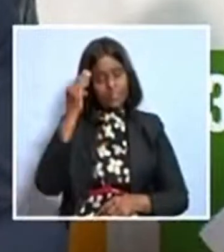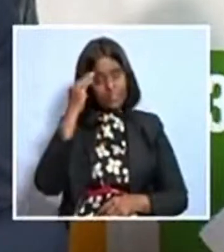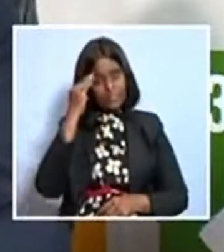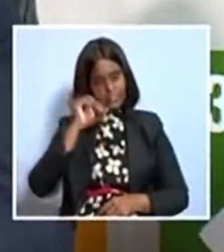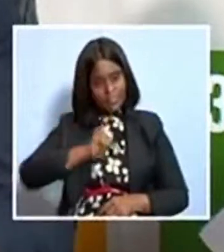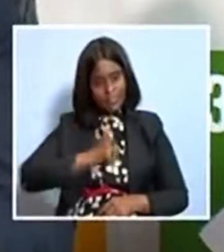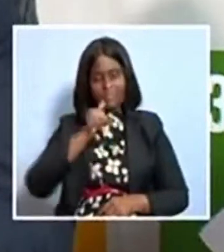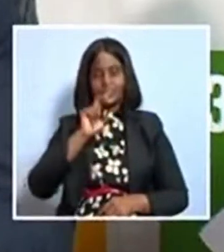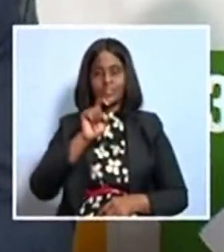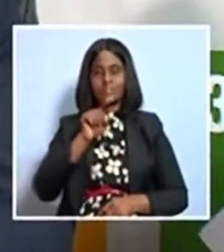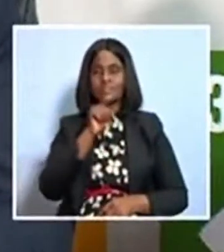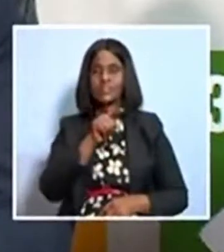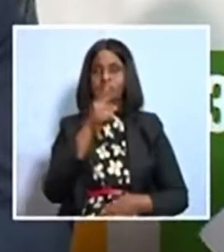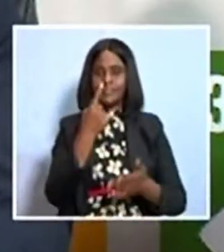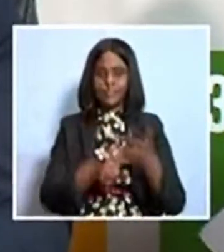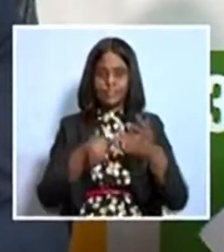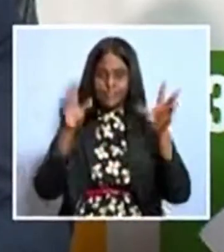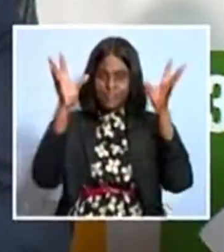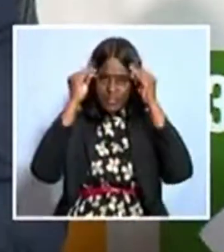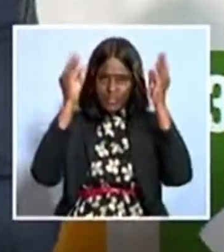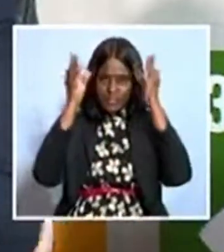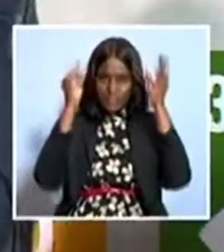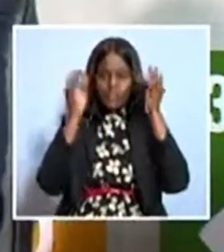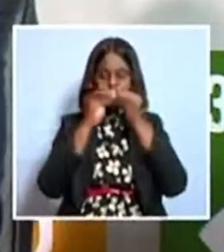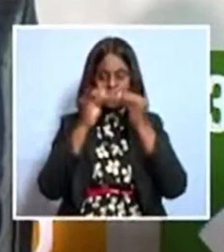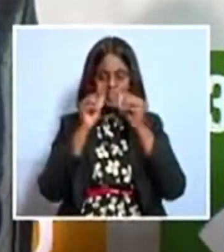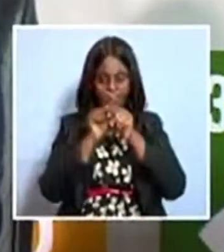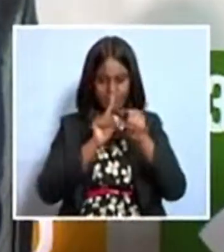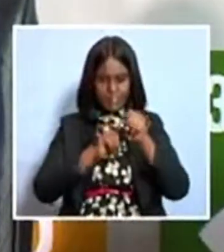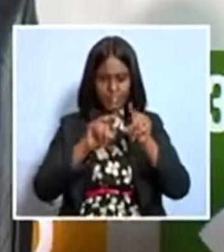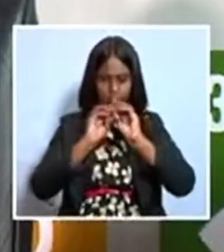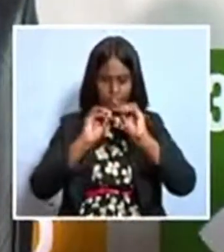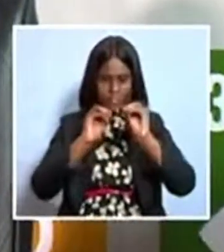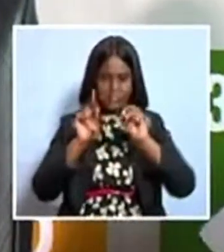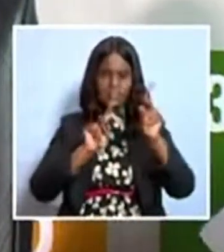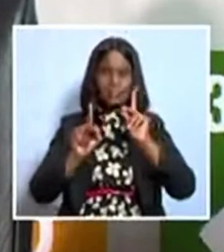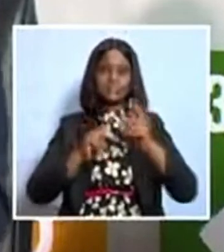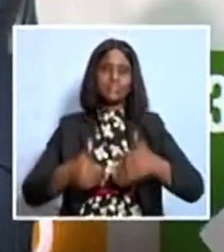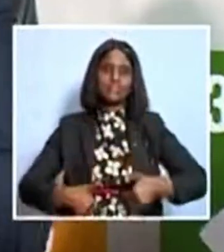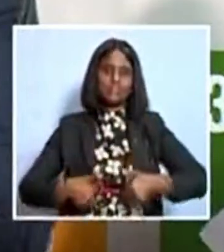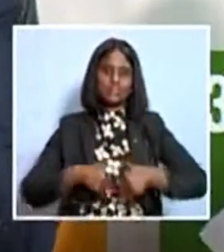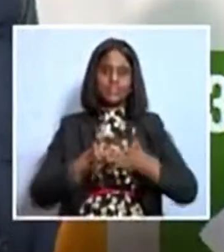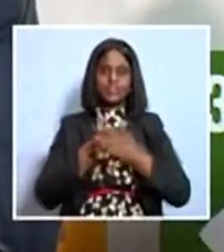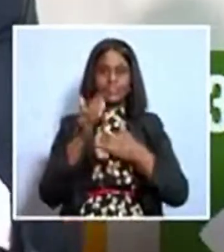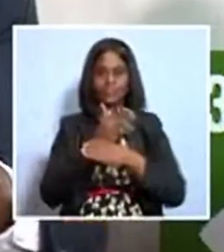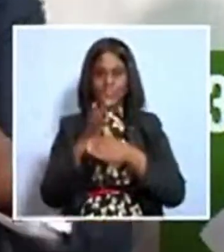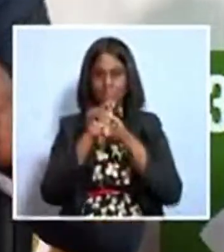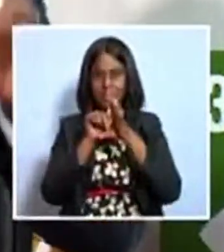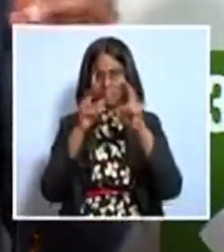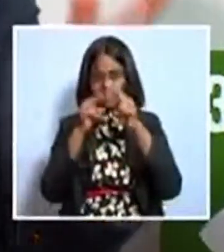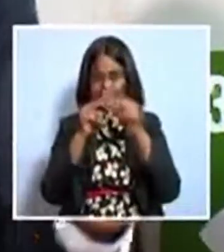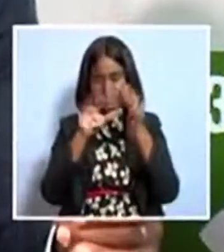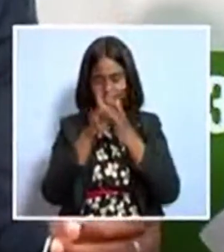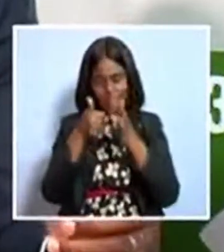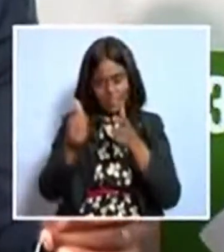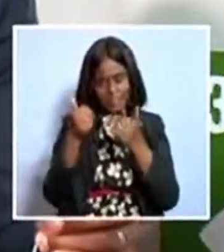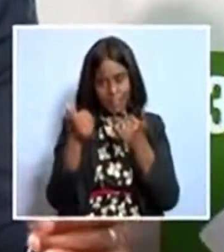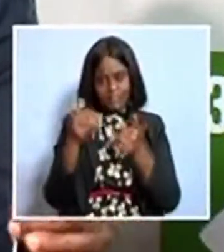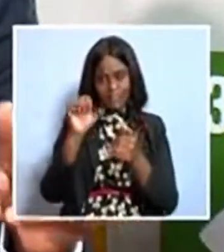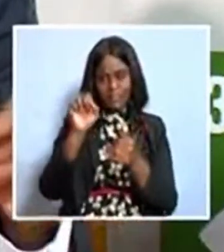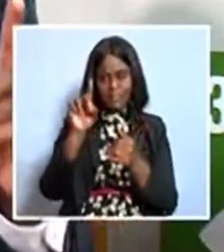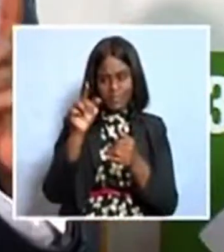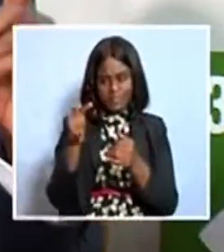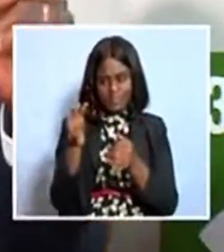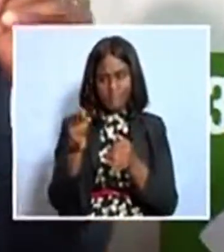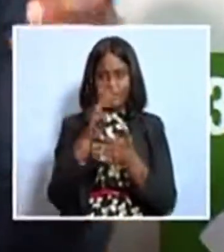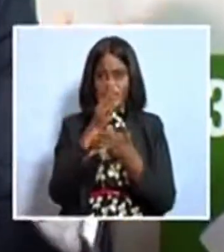take expertise and teach the young people how to do business in the rural areas, and that is how you take the SDG out, because